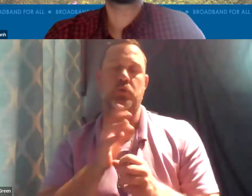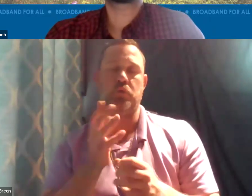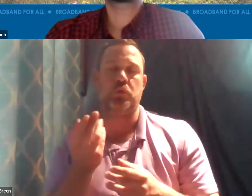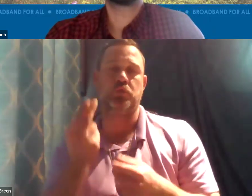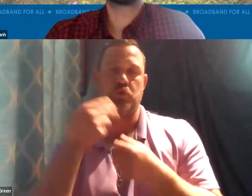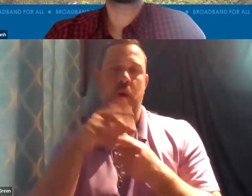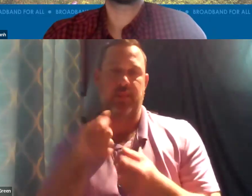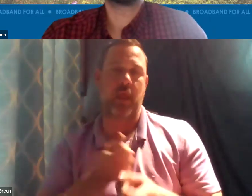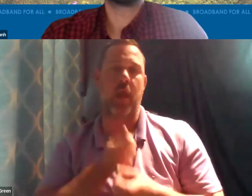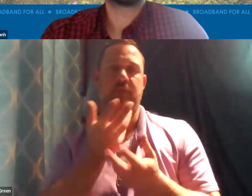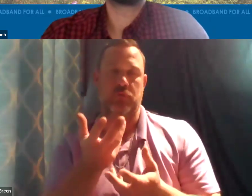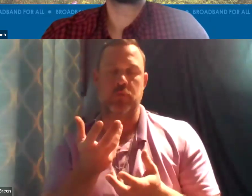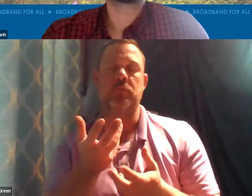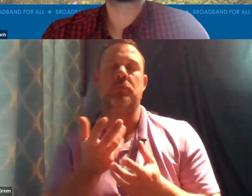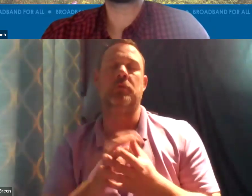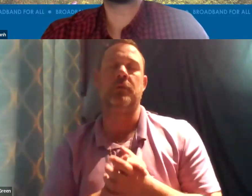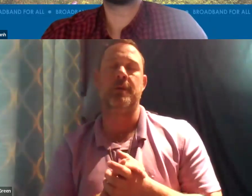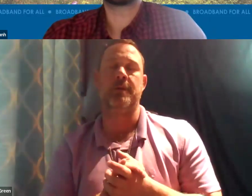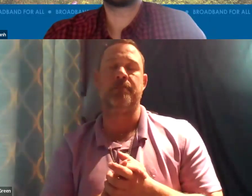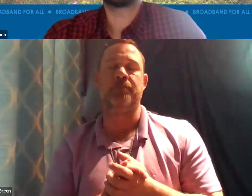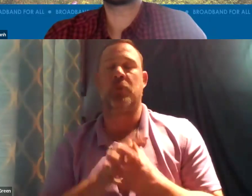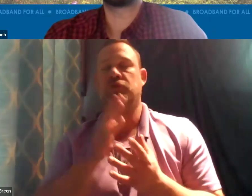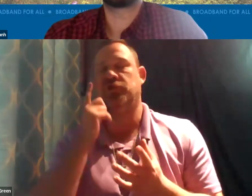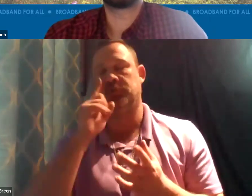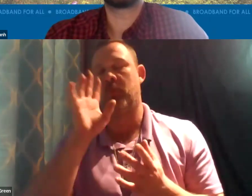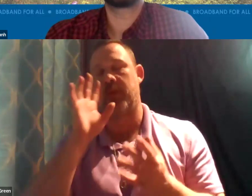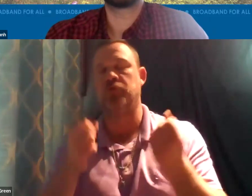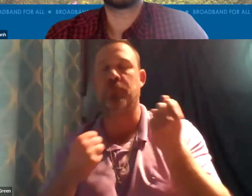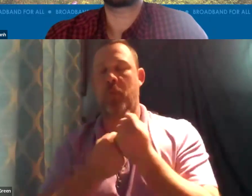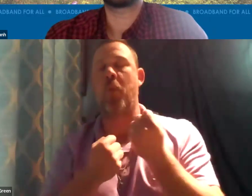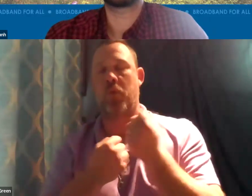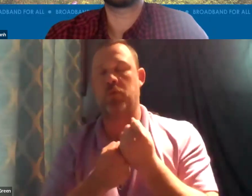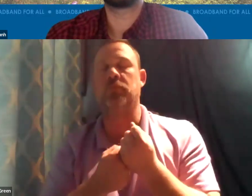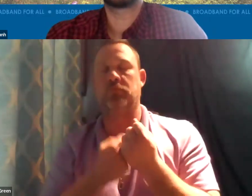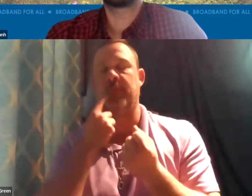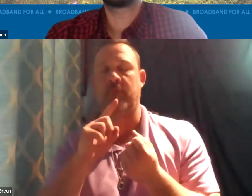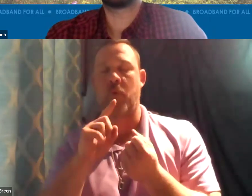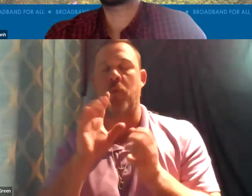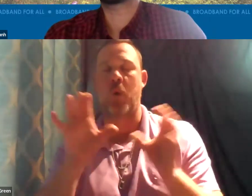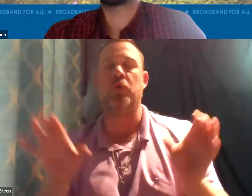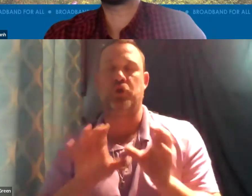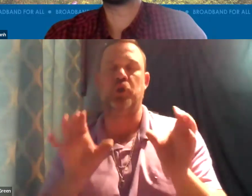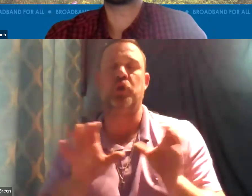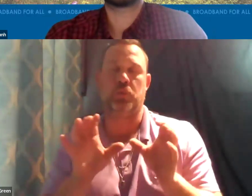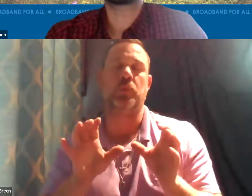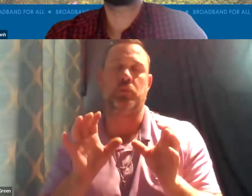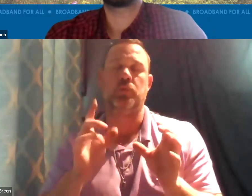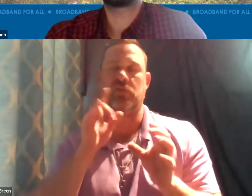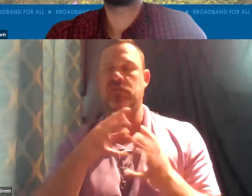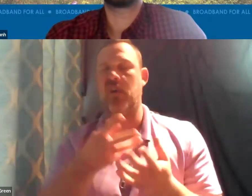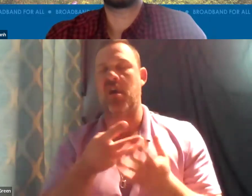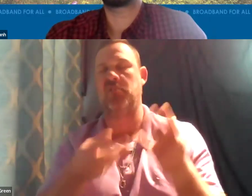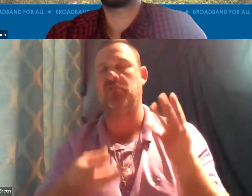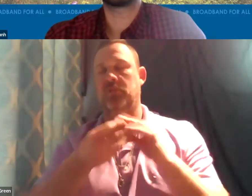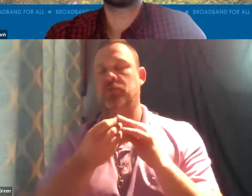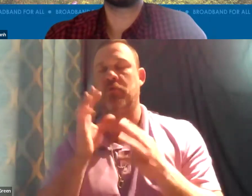joining an effort like this, to just express their endorsement and their support for the application. So that's just like an additional option.